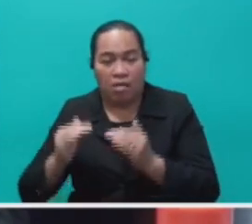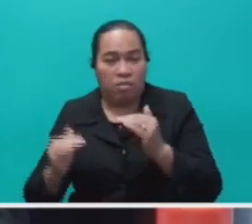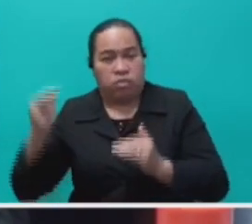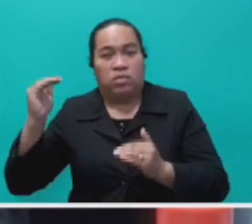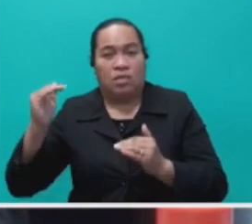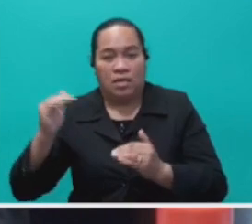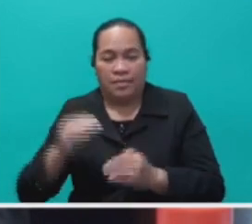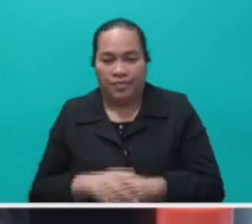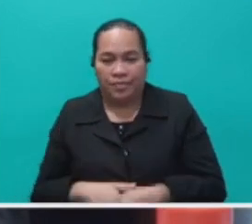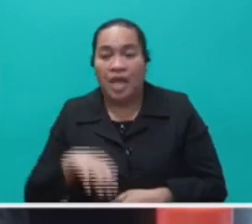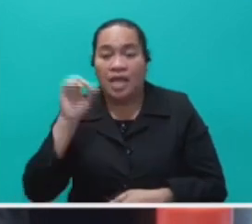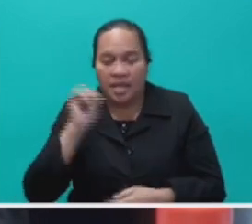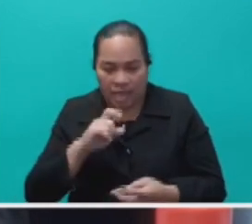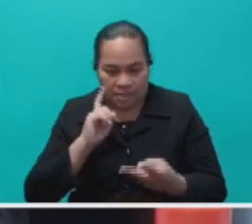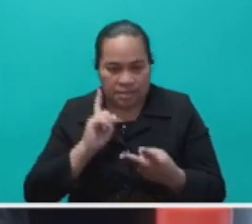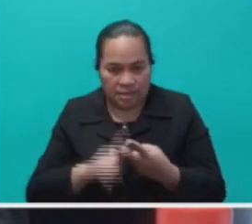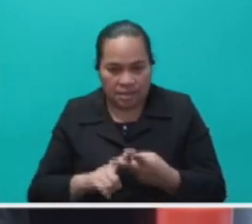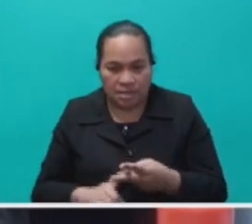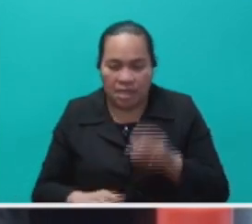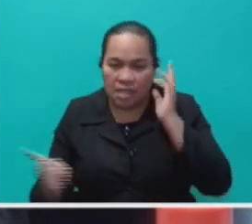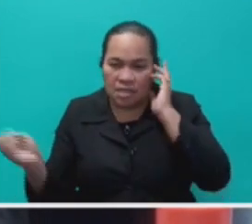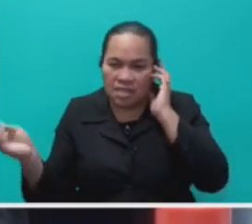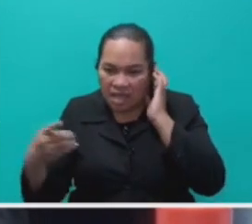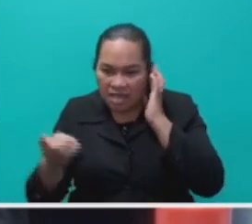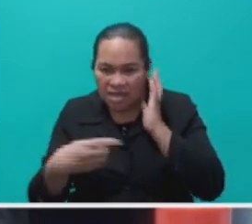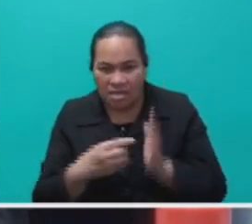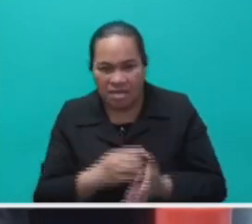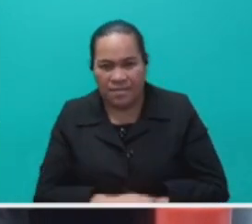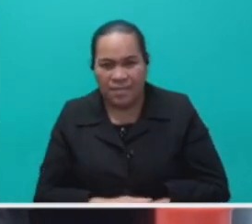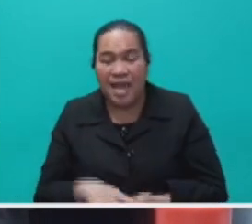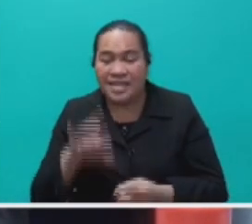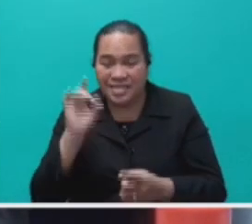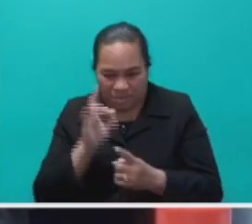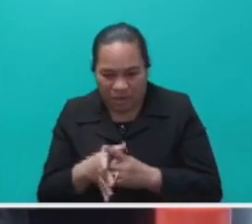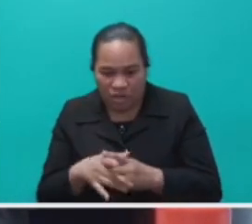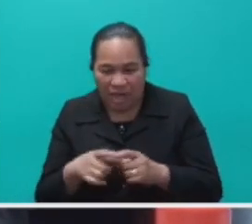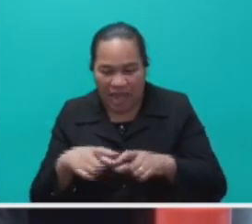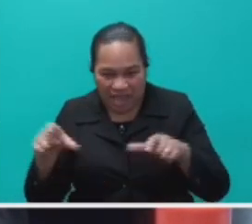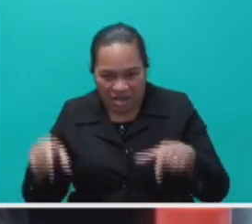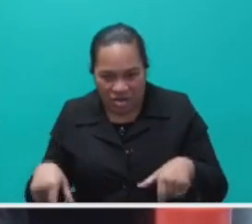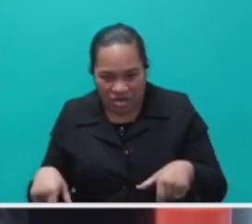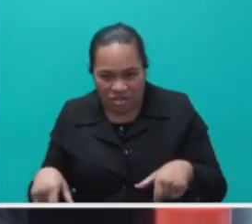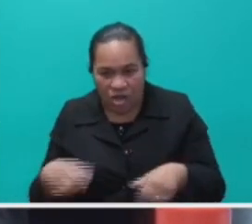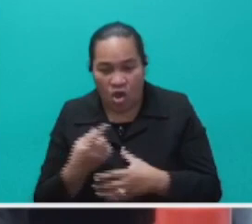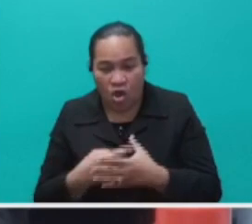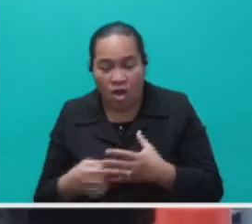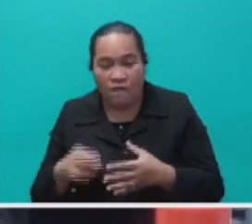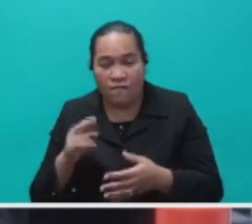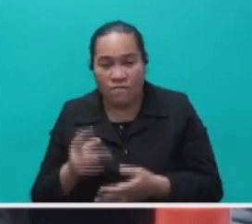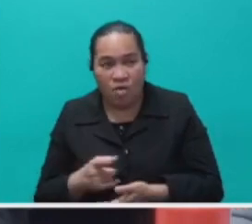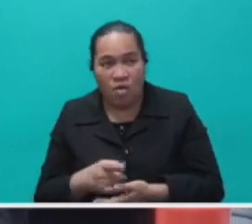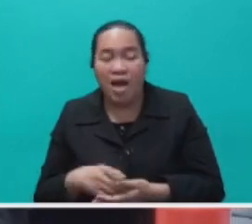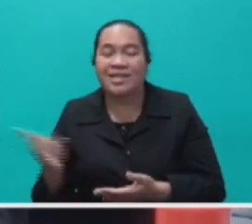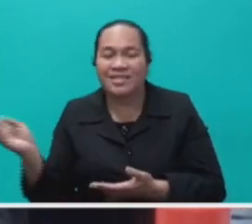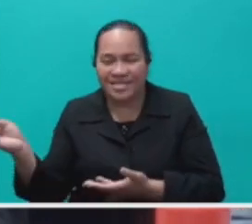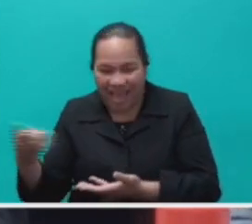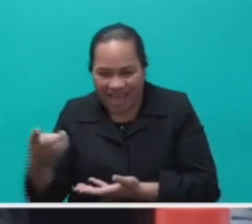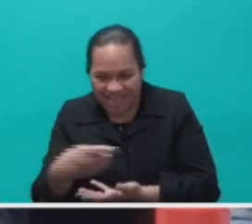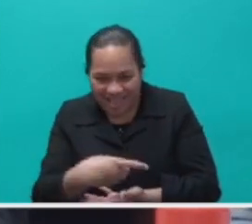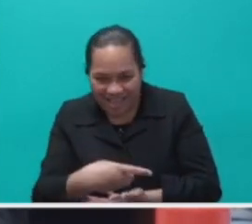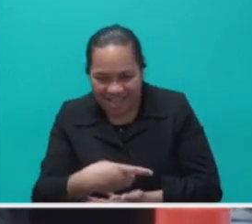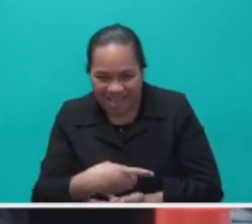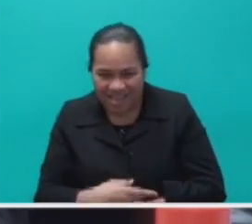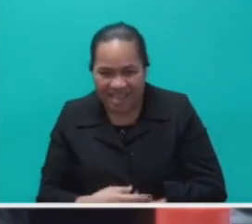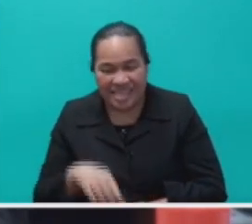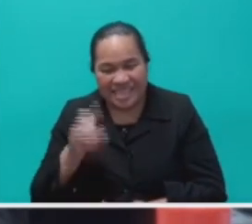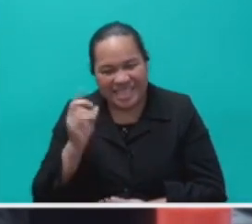Yes, data, Mr. Speaker, sir. Specialized court is only warranted just if there is data.